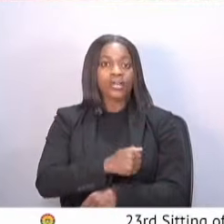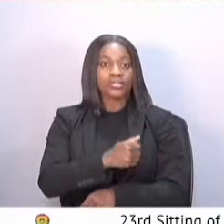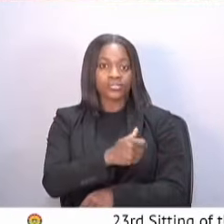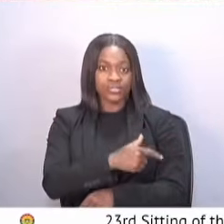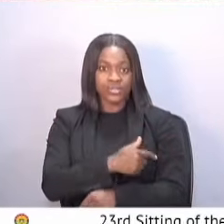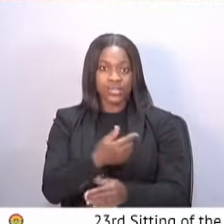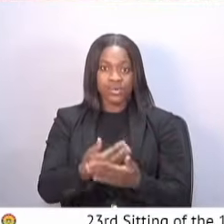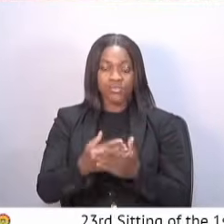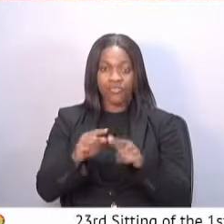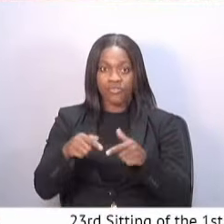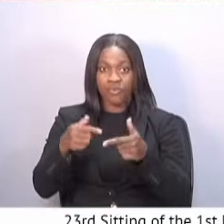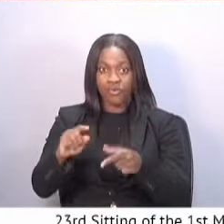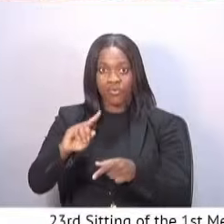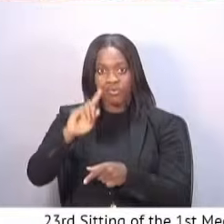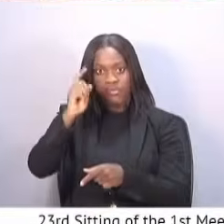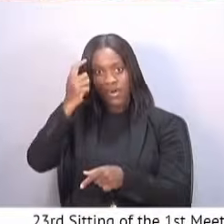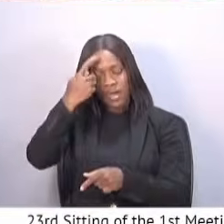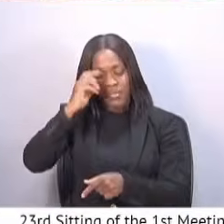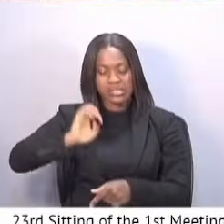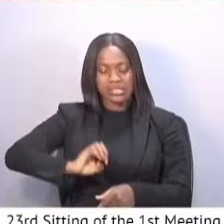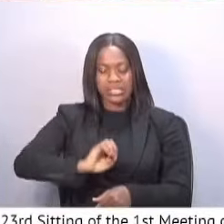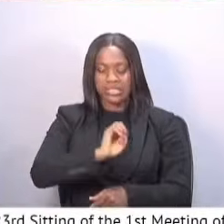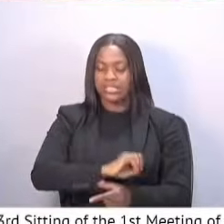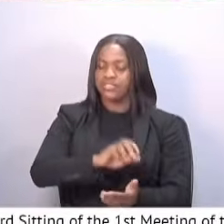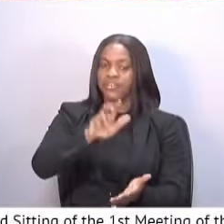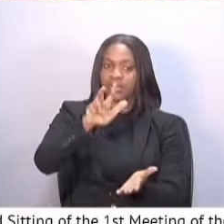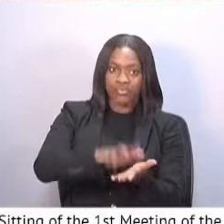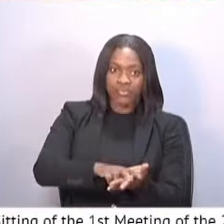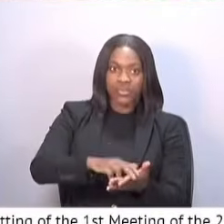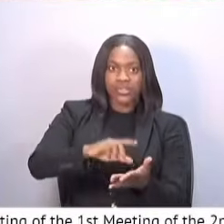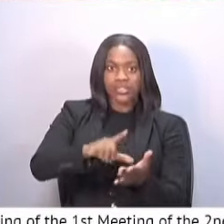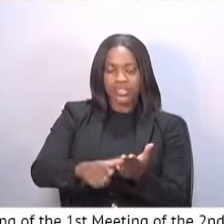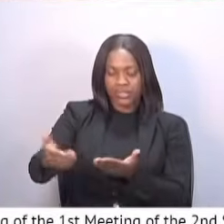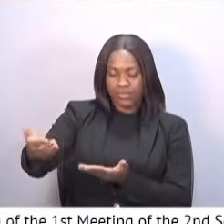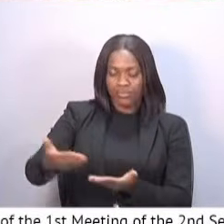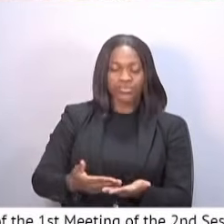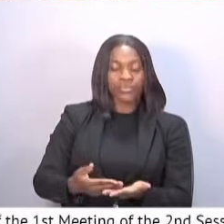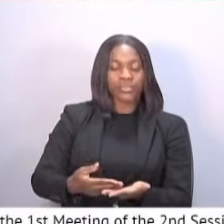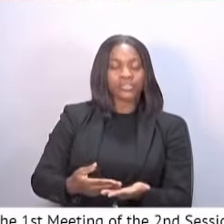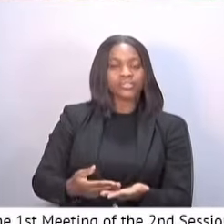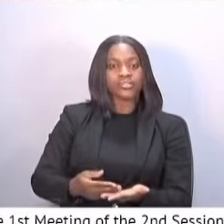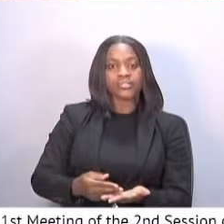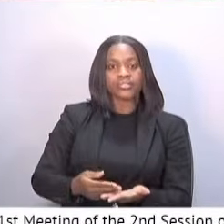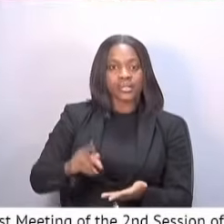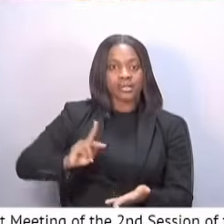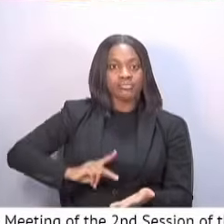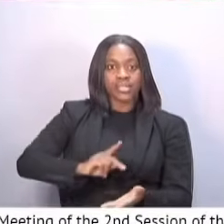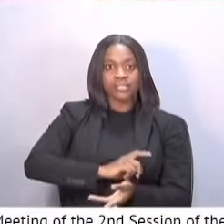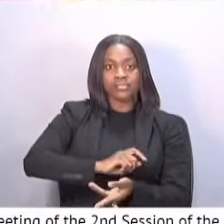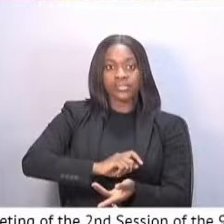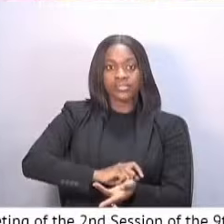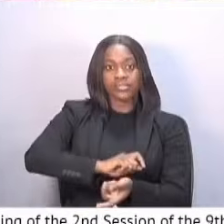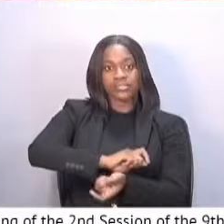it goes to Cabinet for approval and parliamentary ratification.